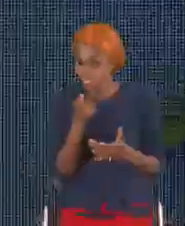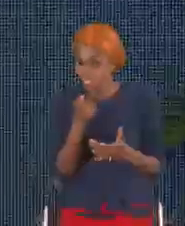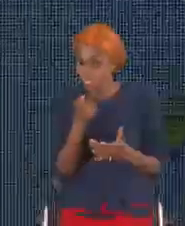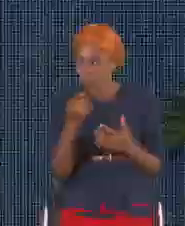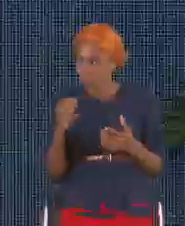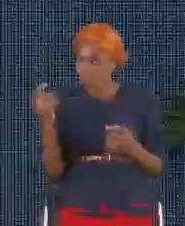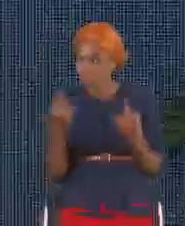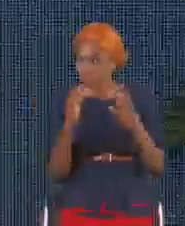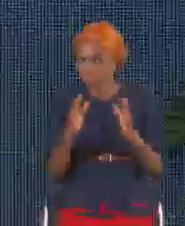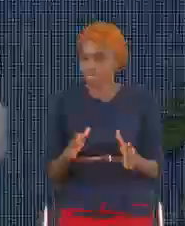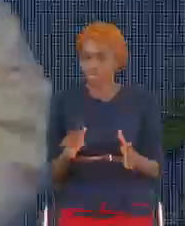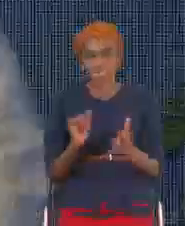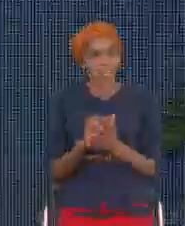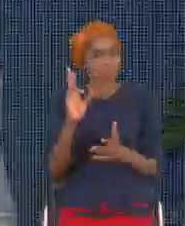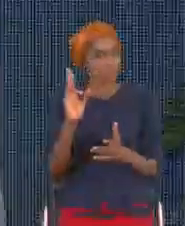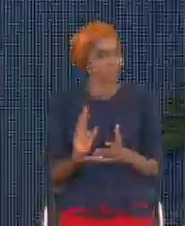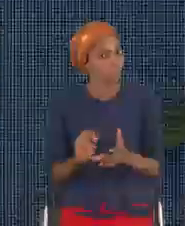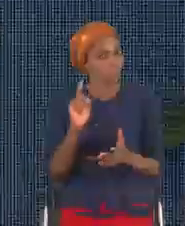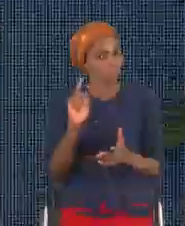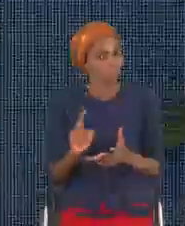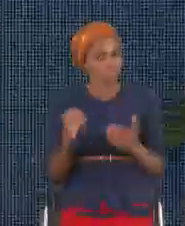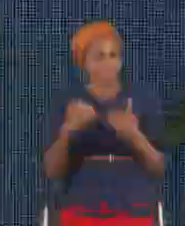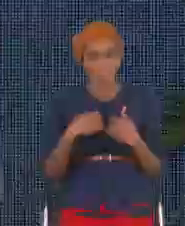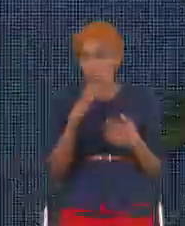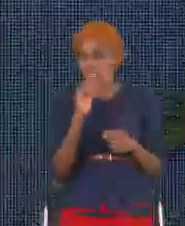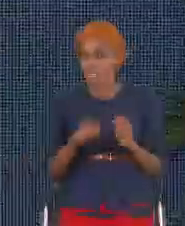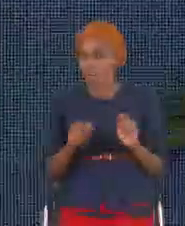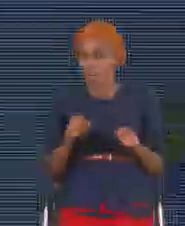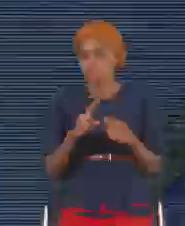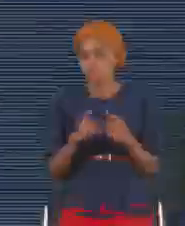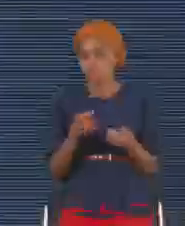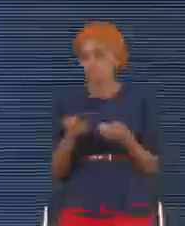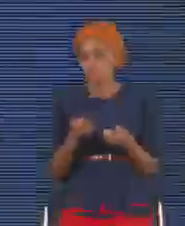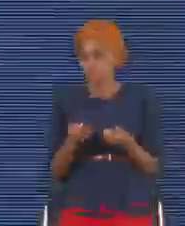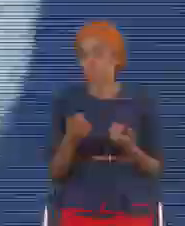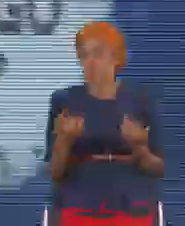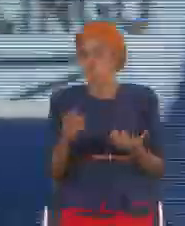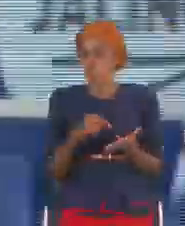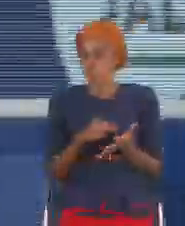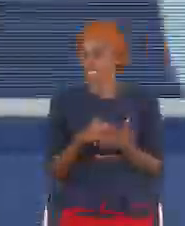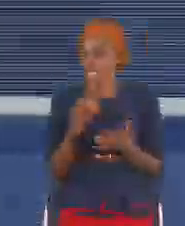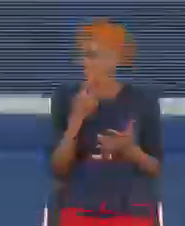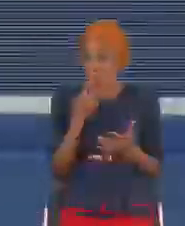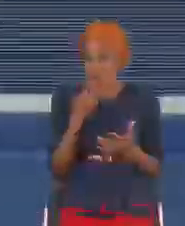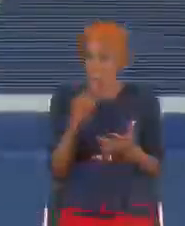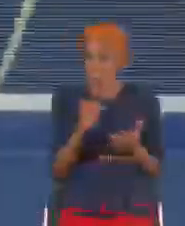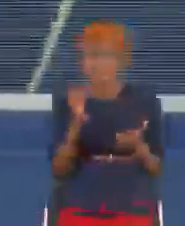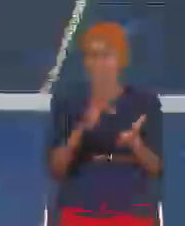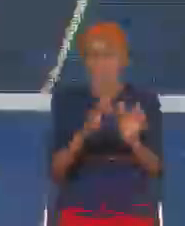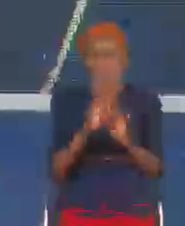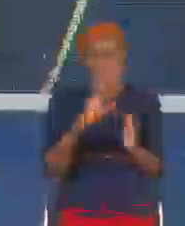transgressor that nobody has been able to tame. Now, this tongue, the Bible